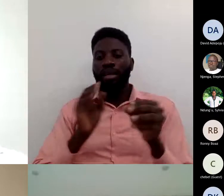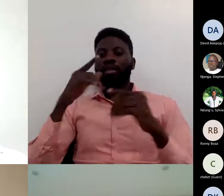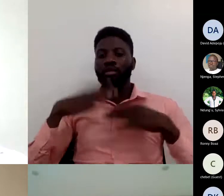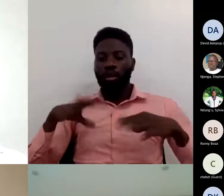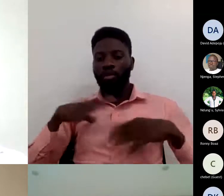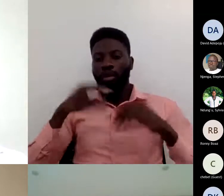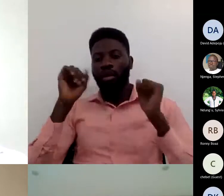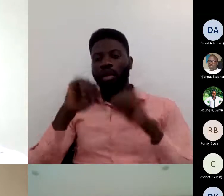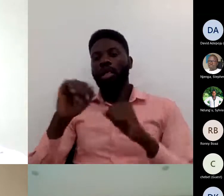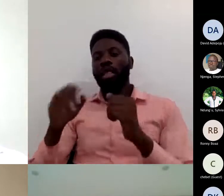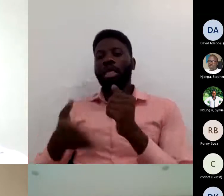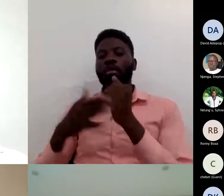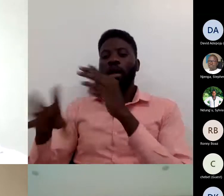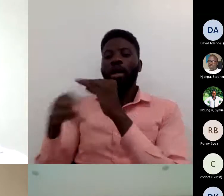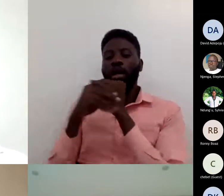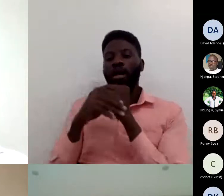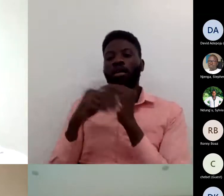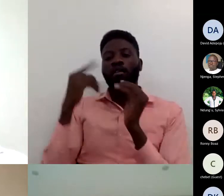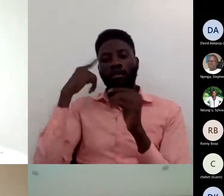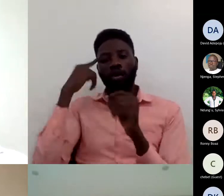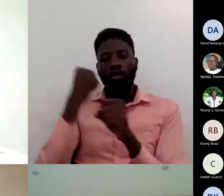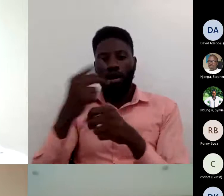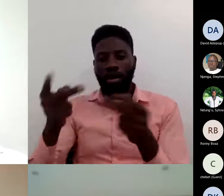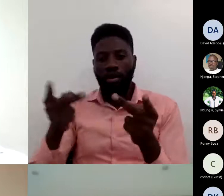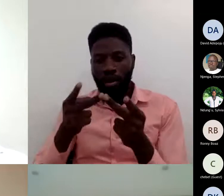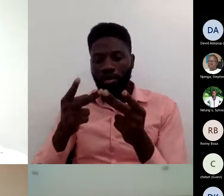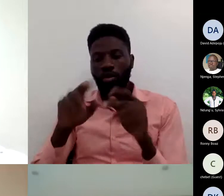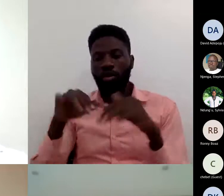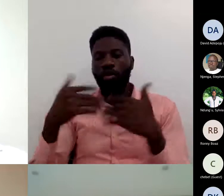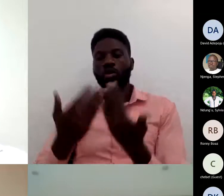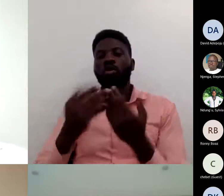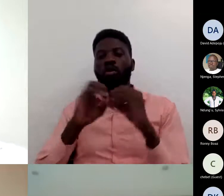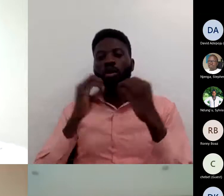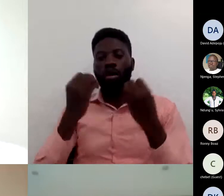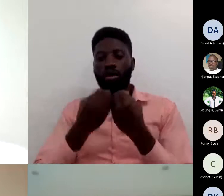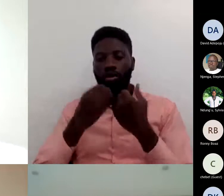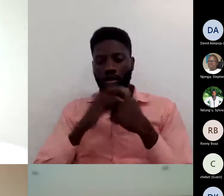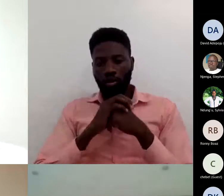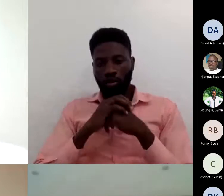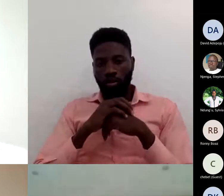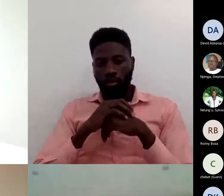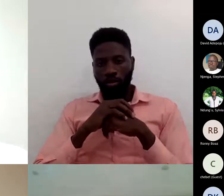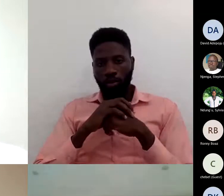add to a particular workplace or an organization?